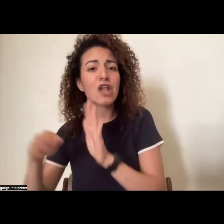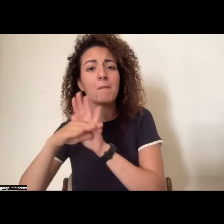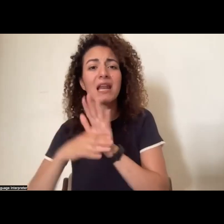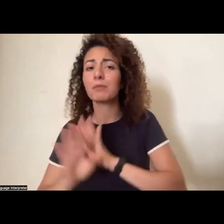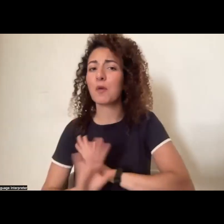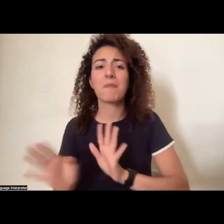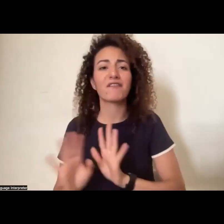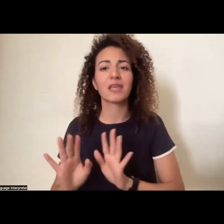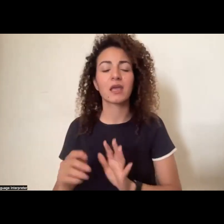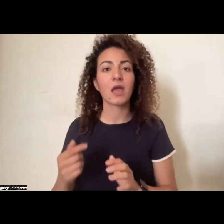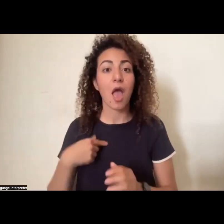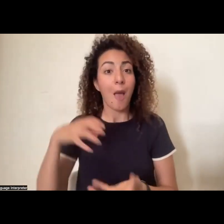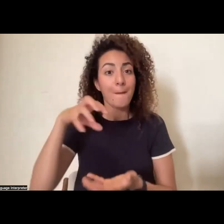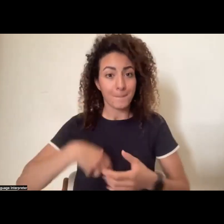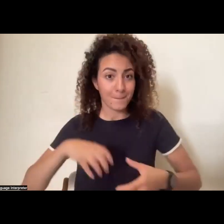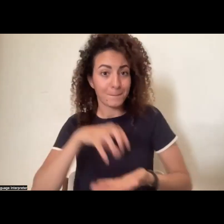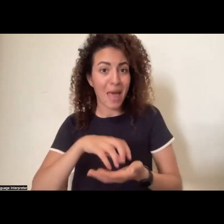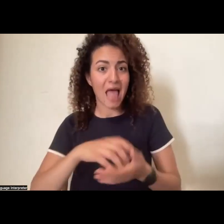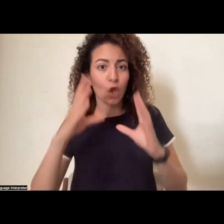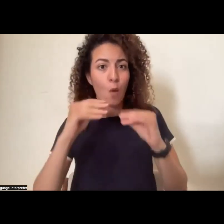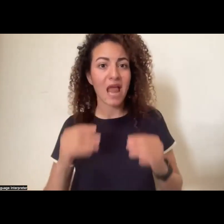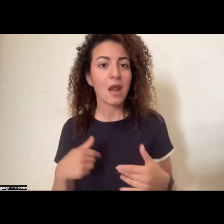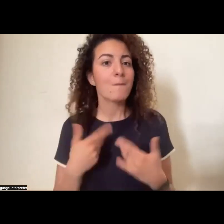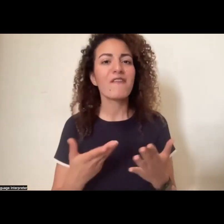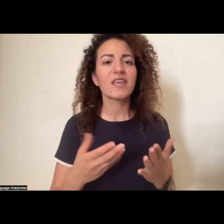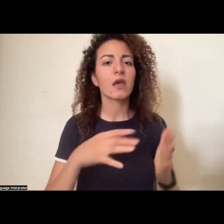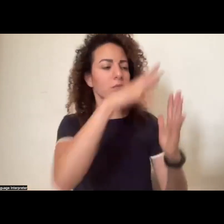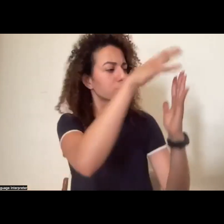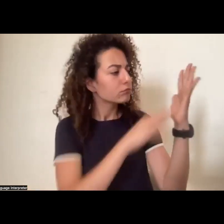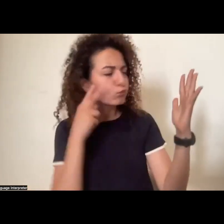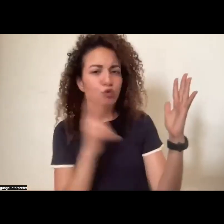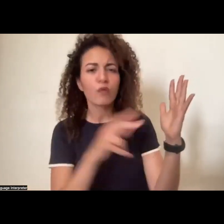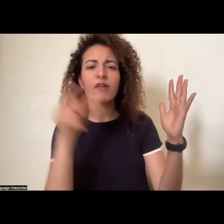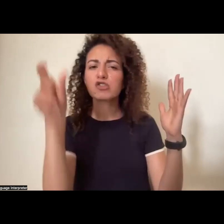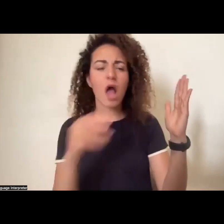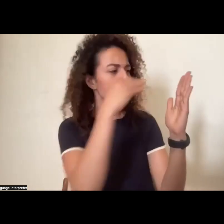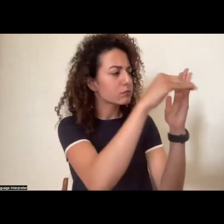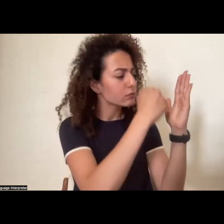would allow the targeting method to become a bit more effective and more